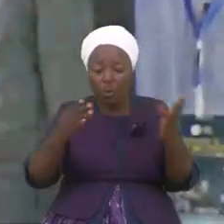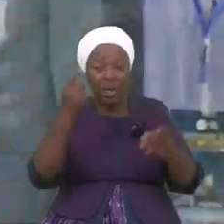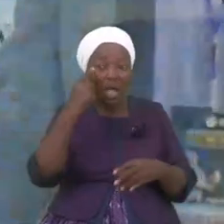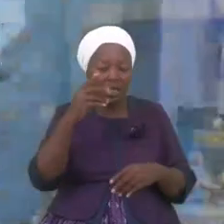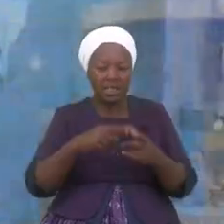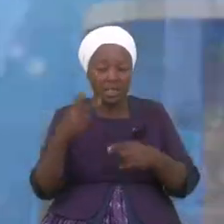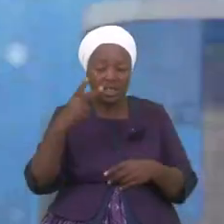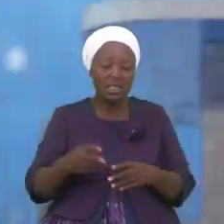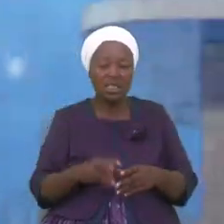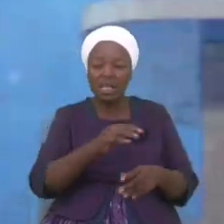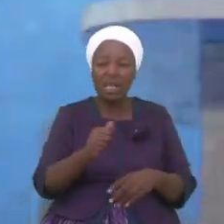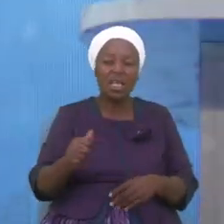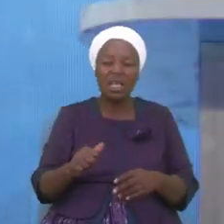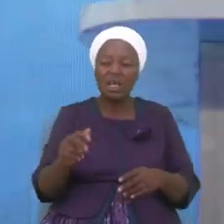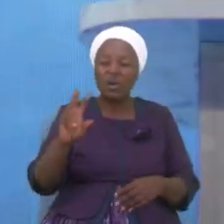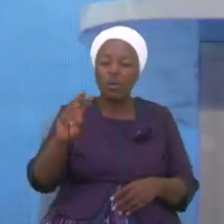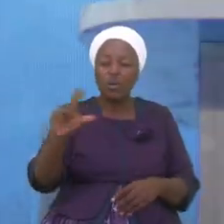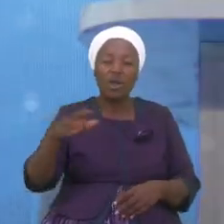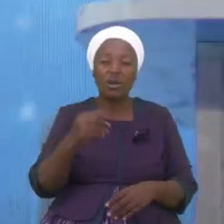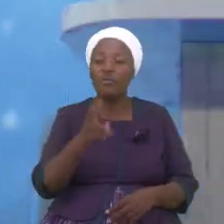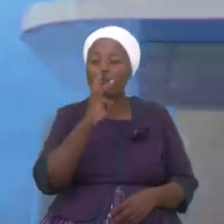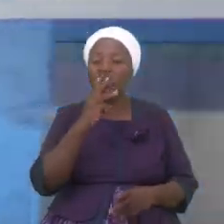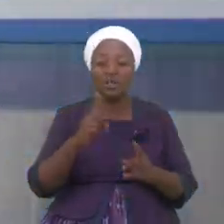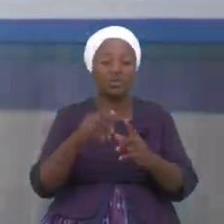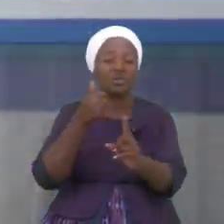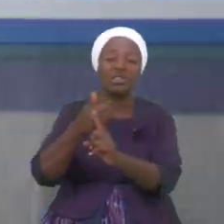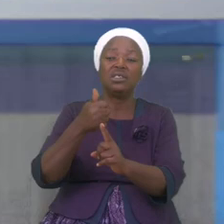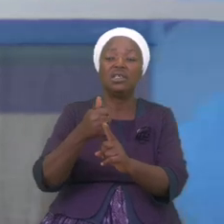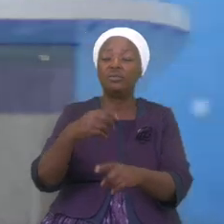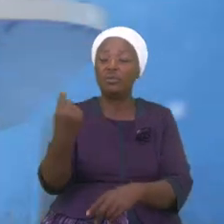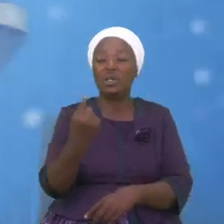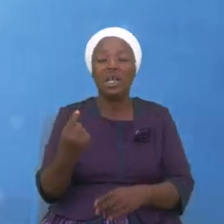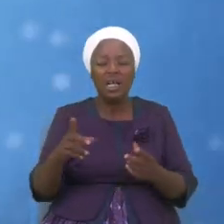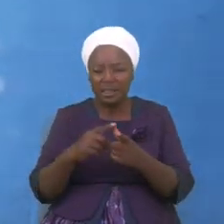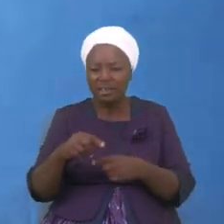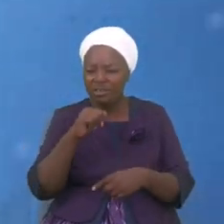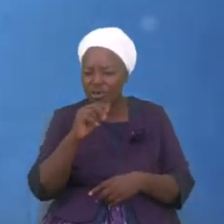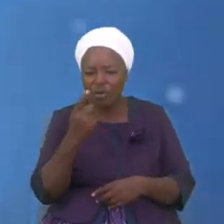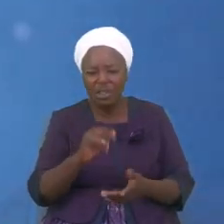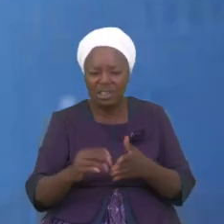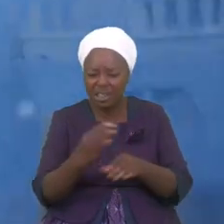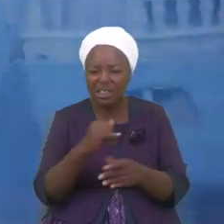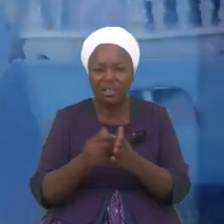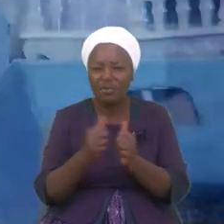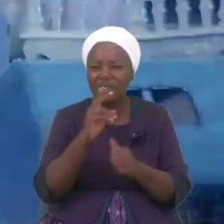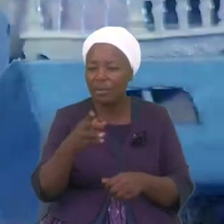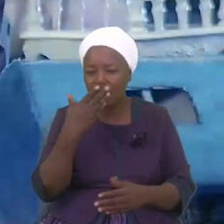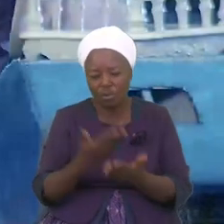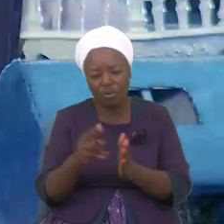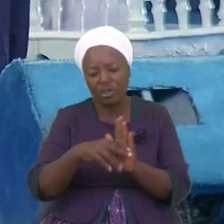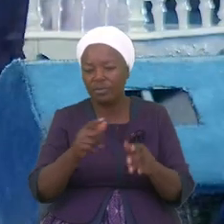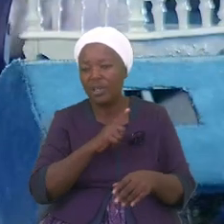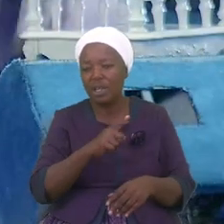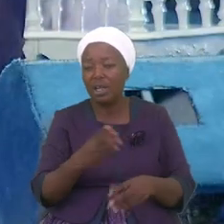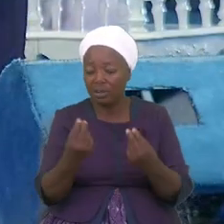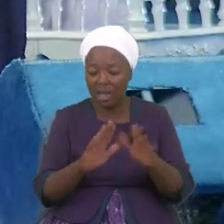of water all to herself. Nobody competing with her. The goodness of the land was already there. That's what I'm telling